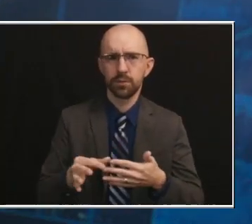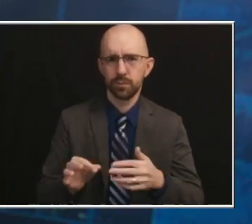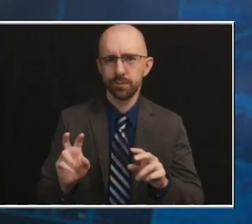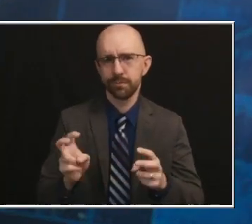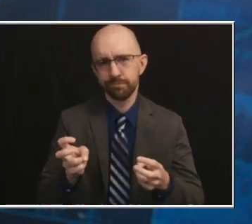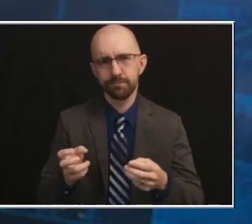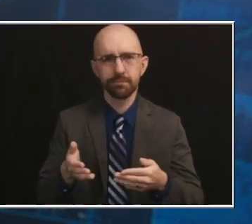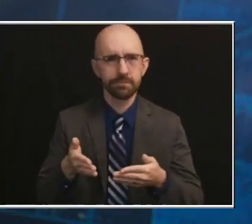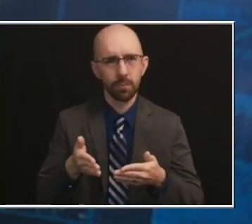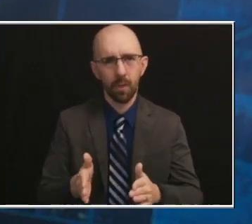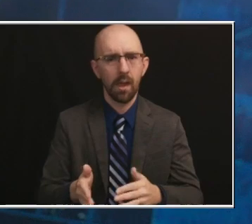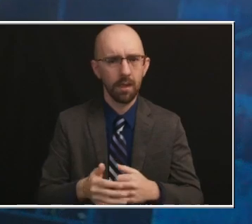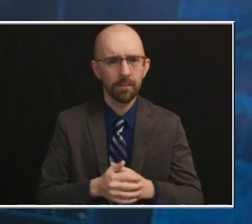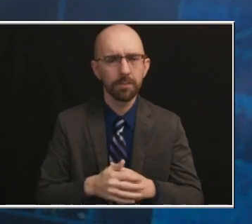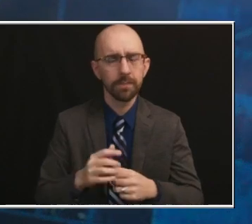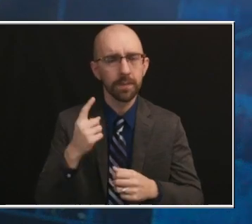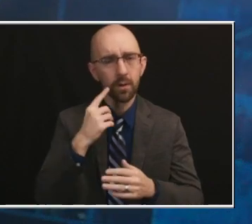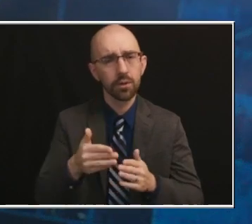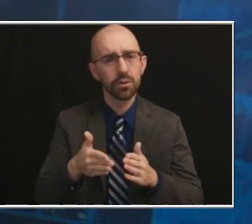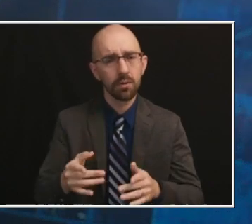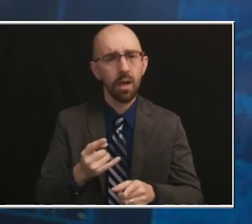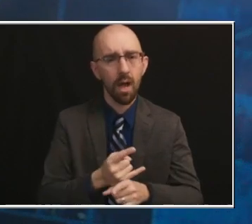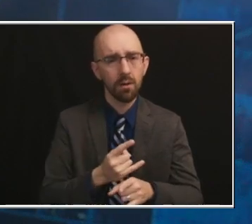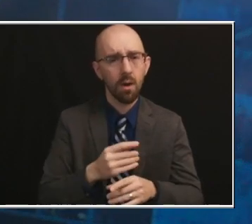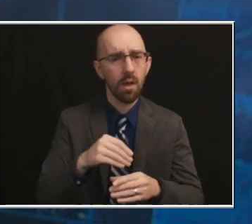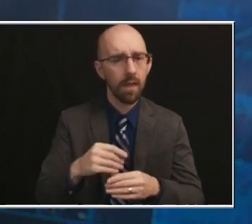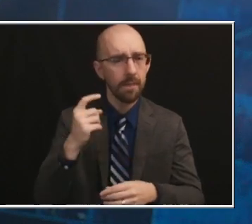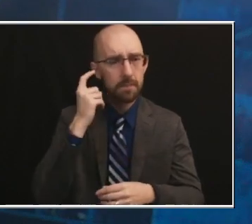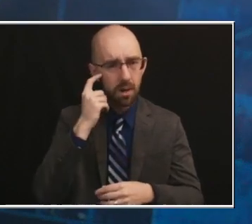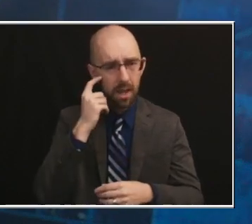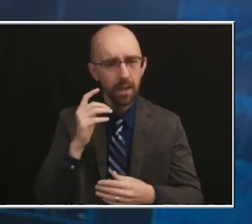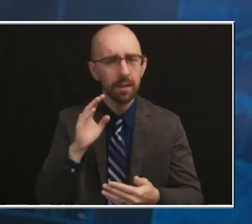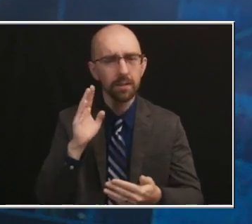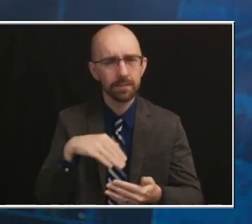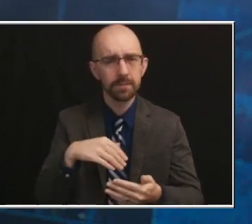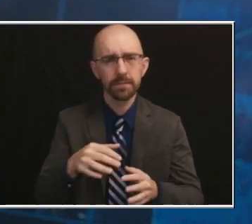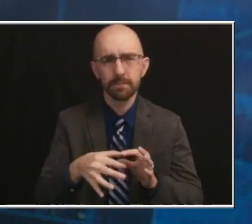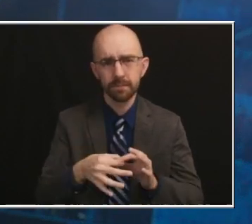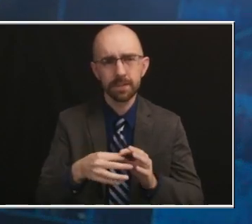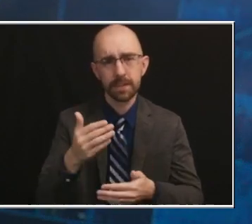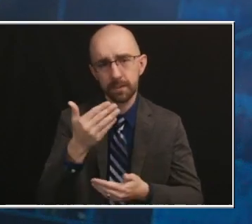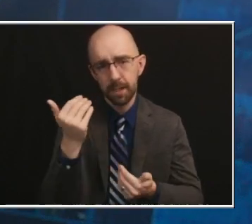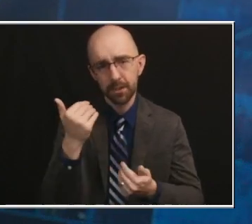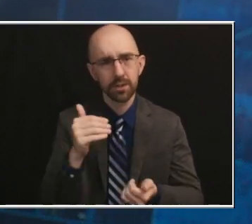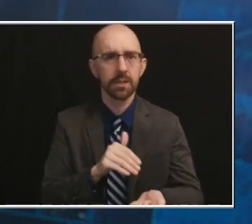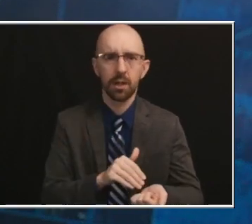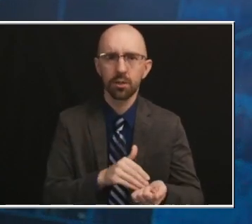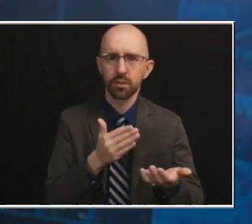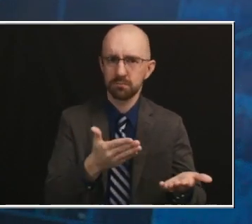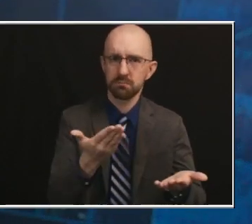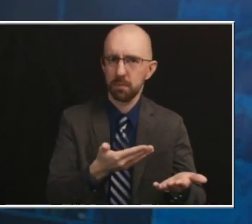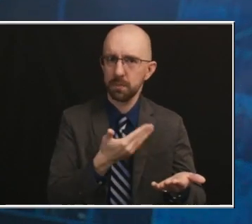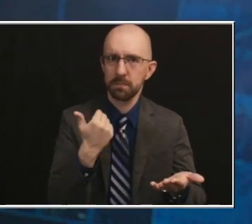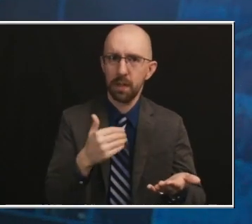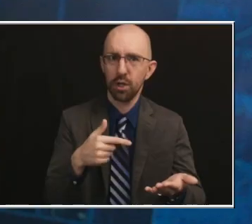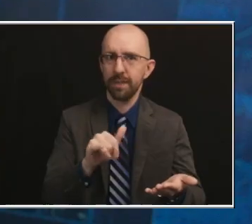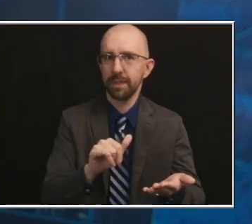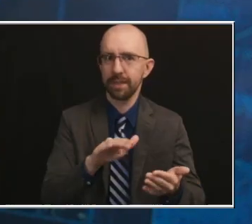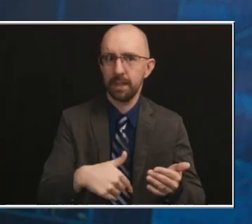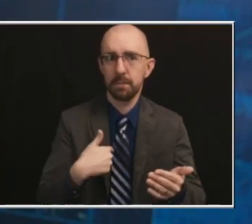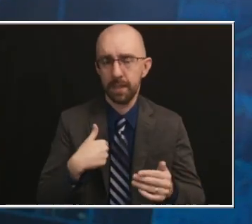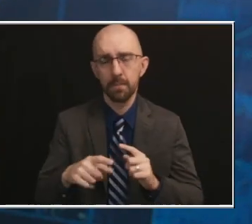As for general alcohol in the brain, I mean, I think, in terms of like dementia, actually Dr. Jarzen's probably better at this than I am. But